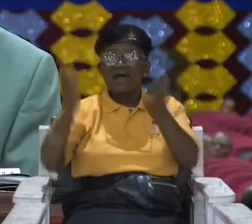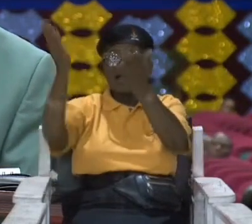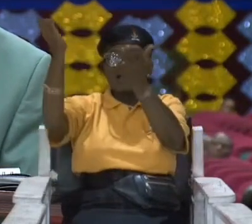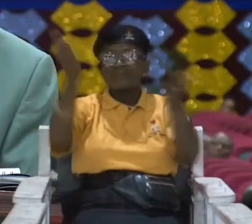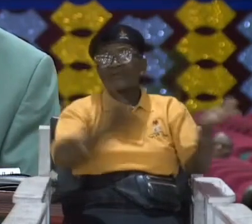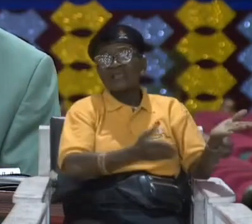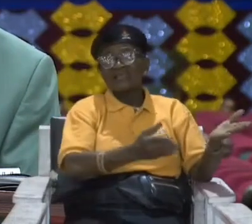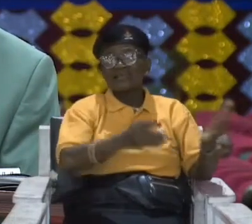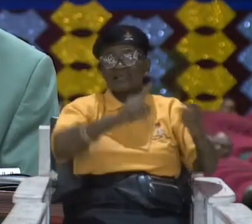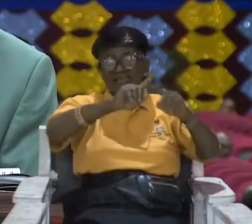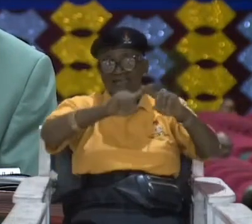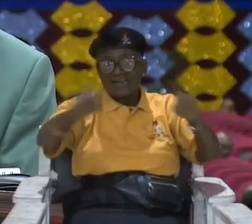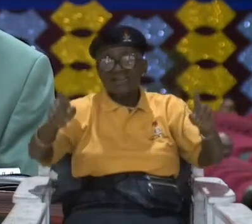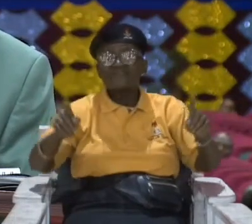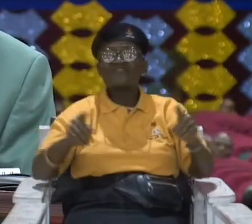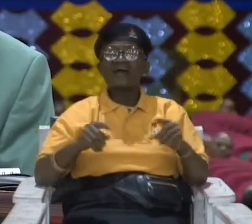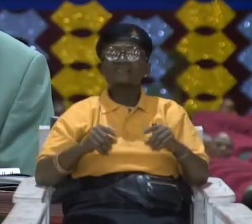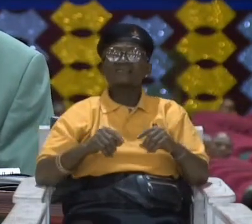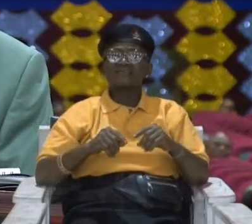deliverance.